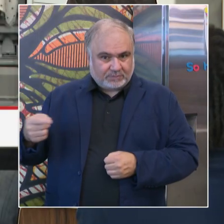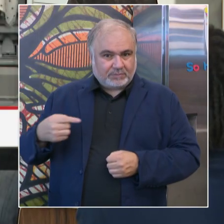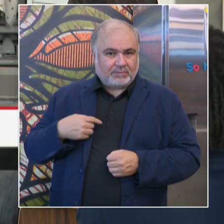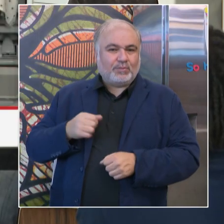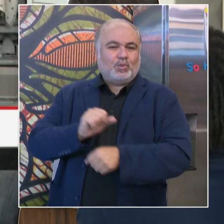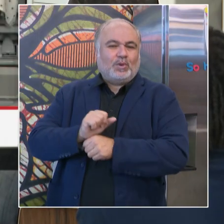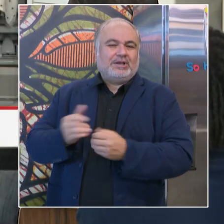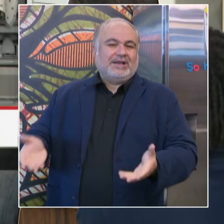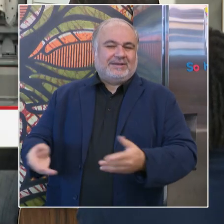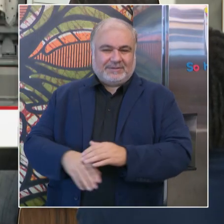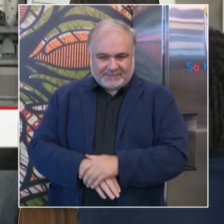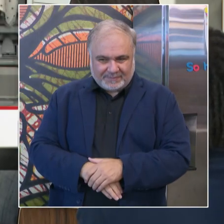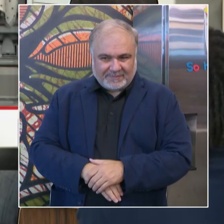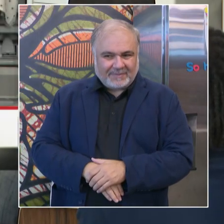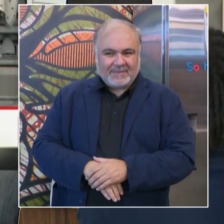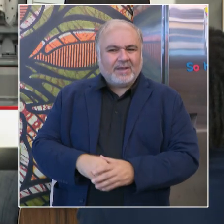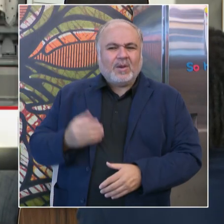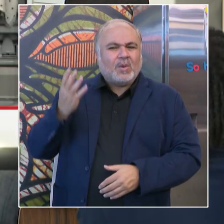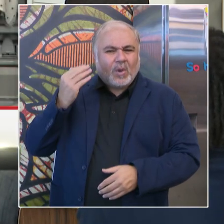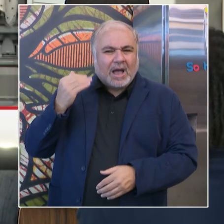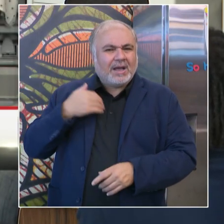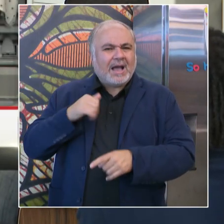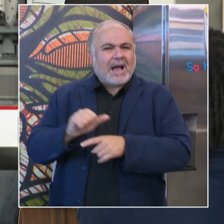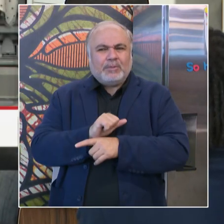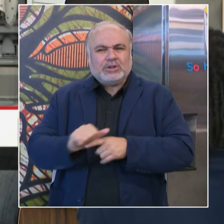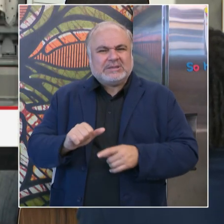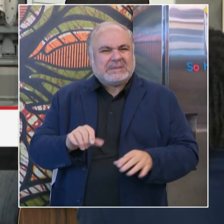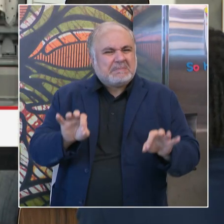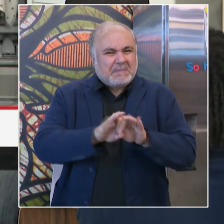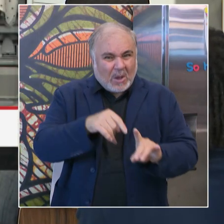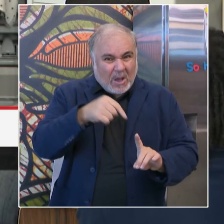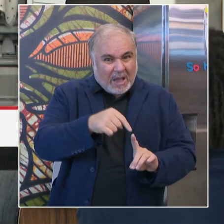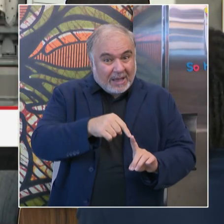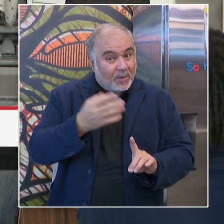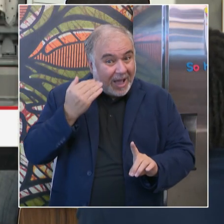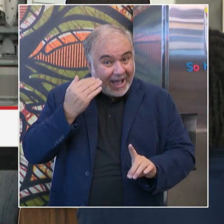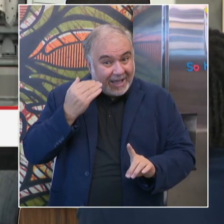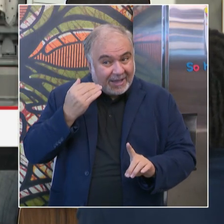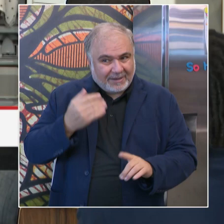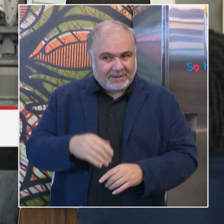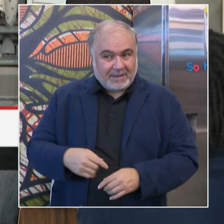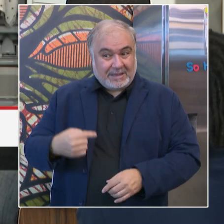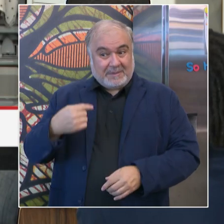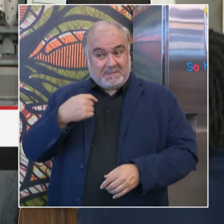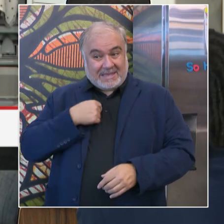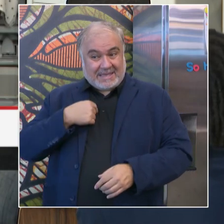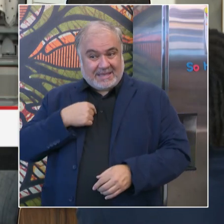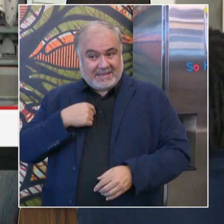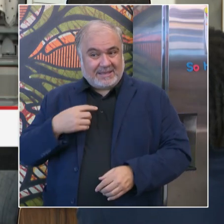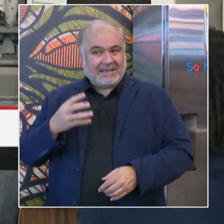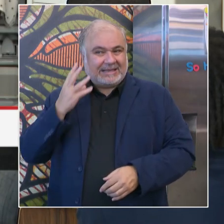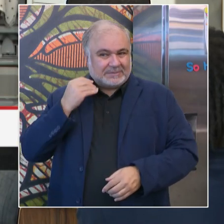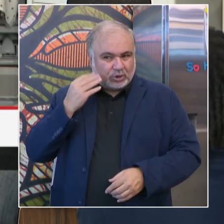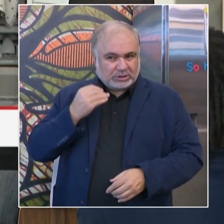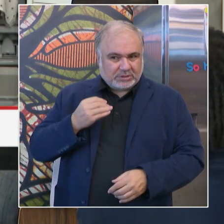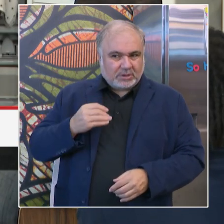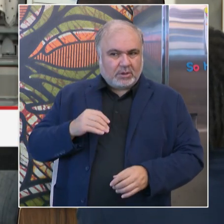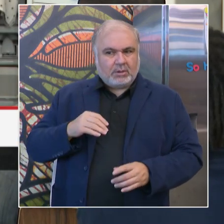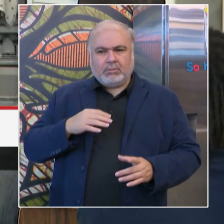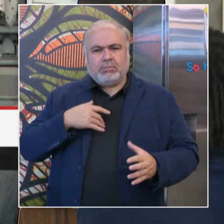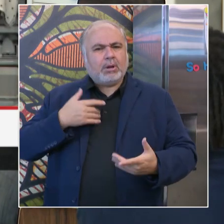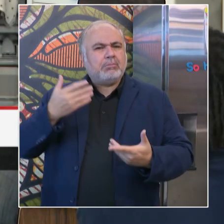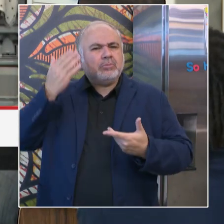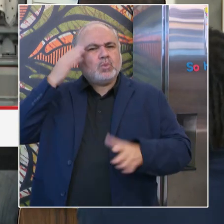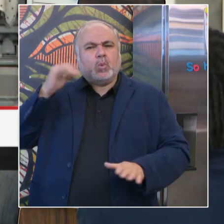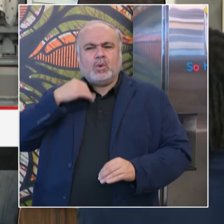apprenticeship so important. Students like me don't have to follow one specific path after high school. I'm getting hands-on experience, building professional skills,